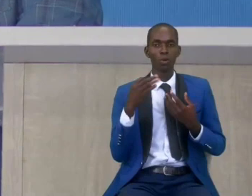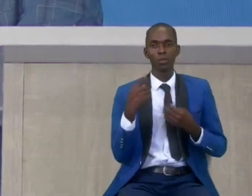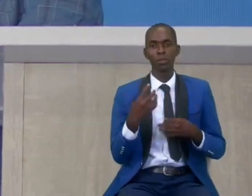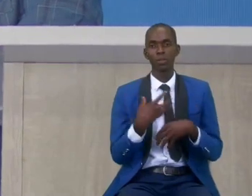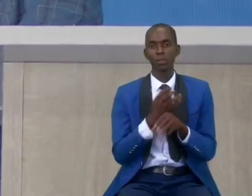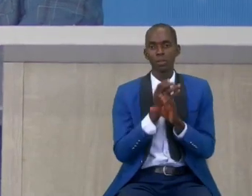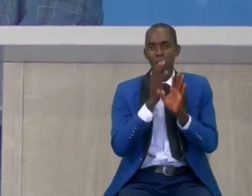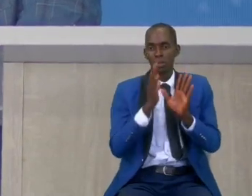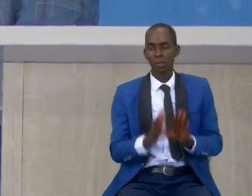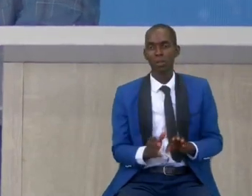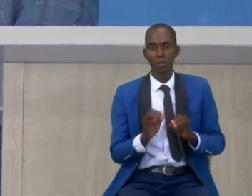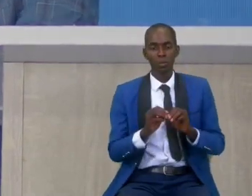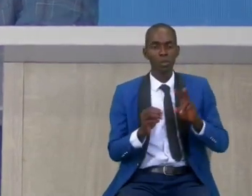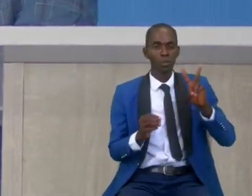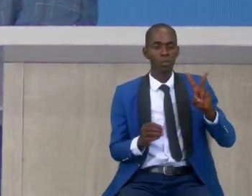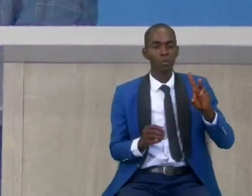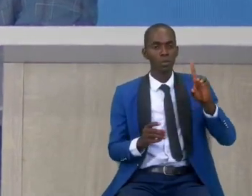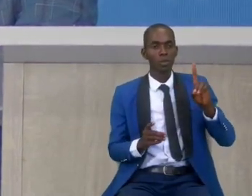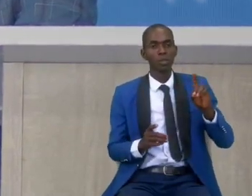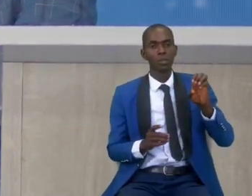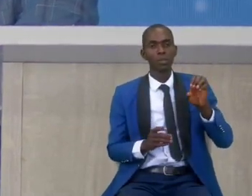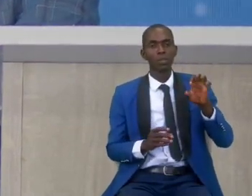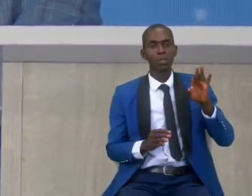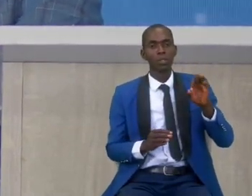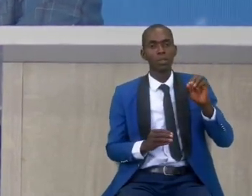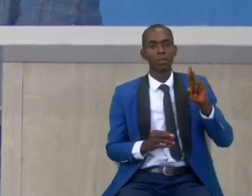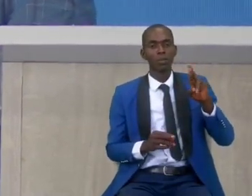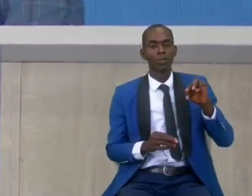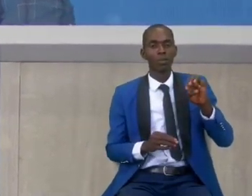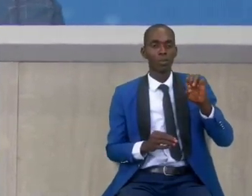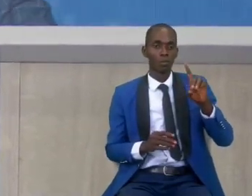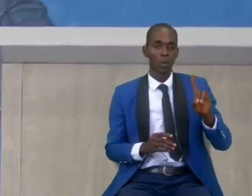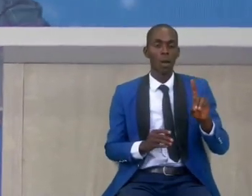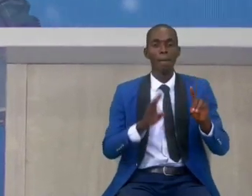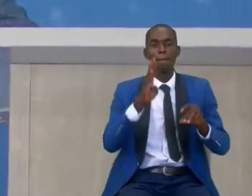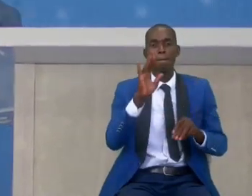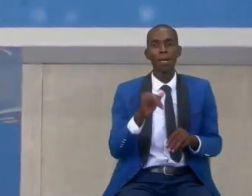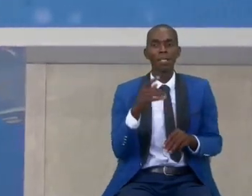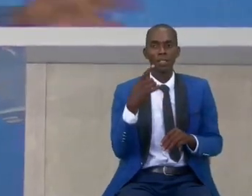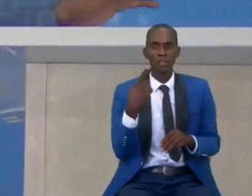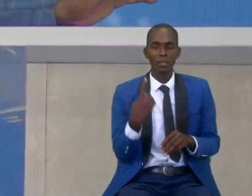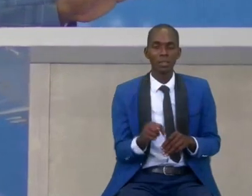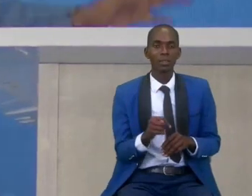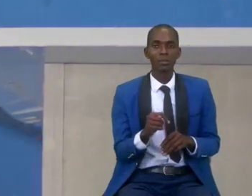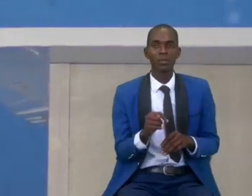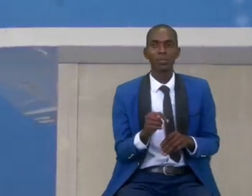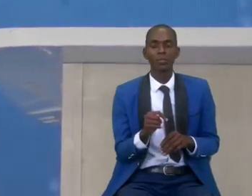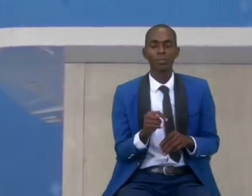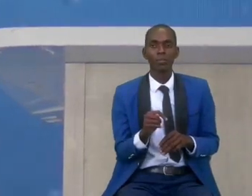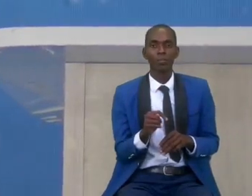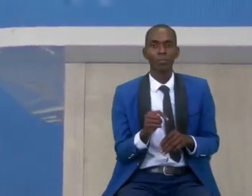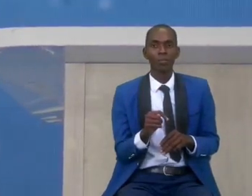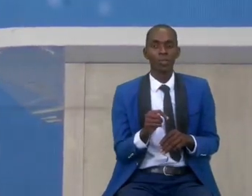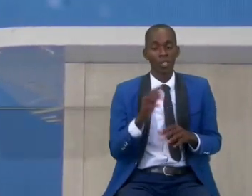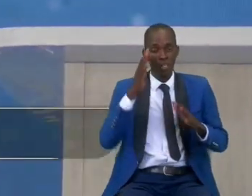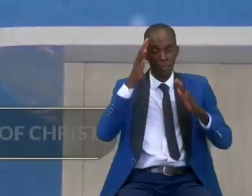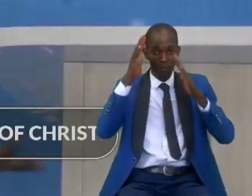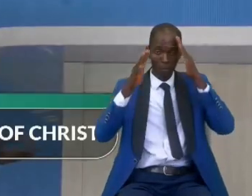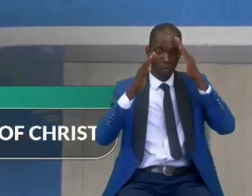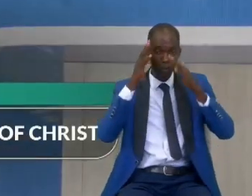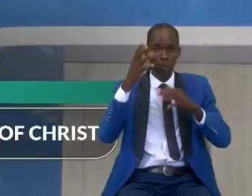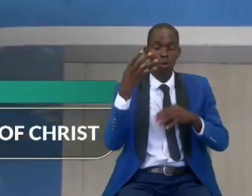by the inventions of corruption. And number three, transformed by